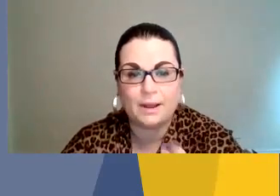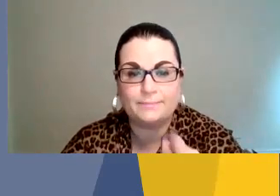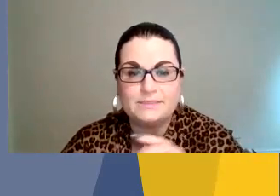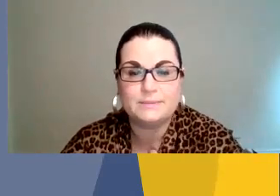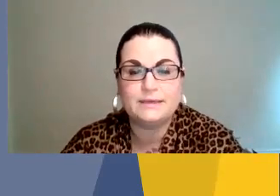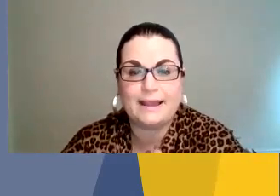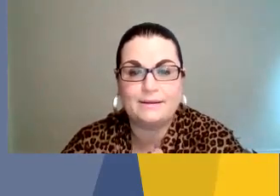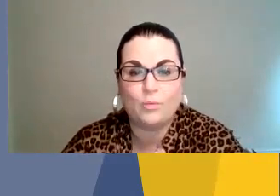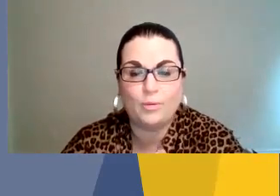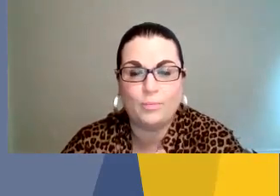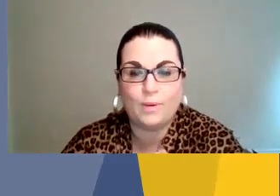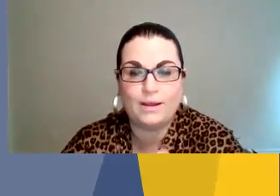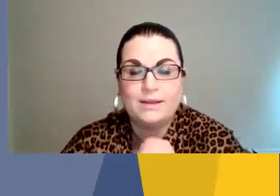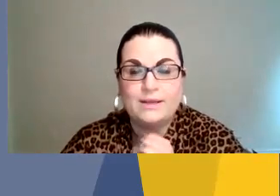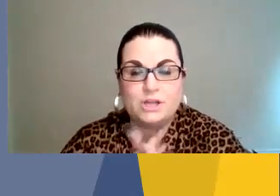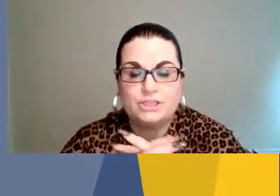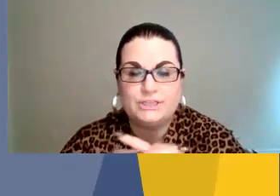there at